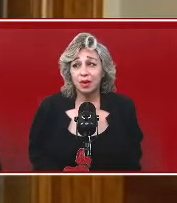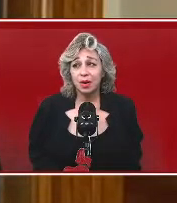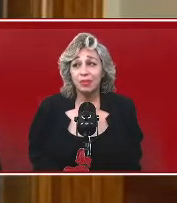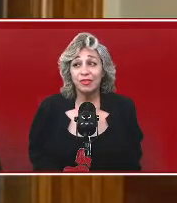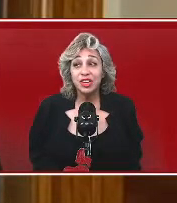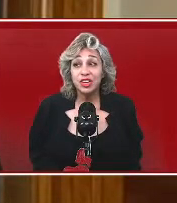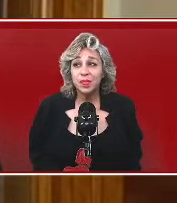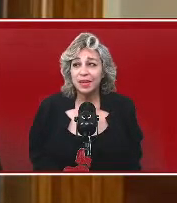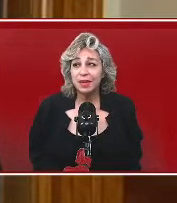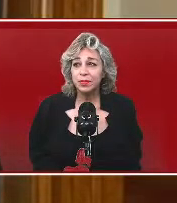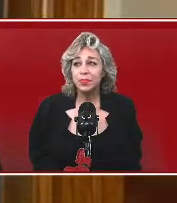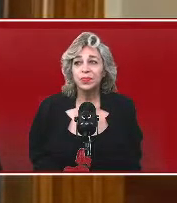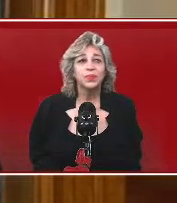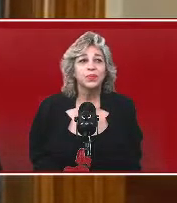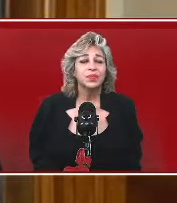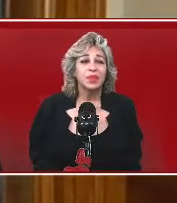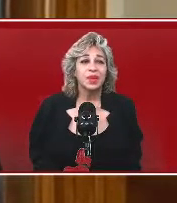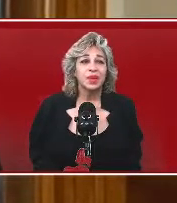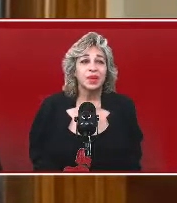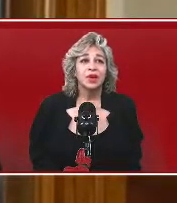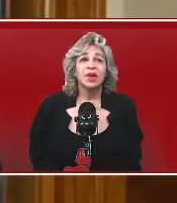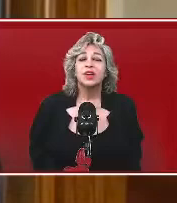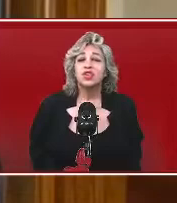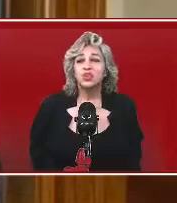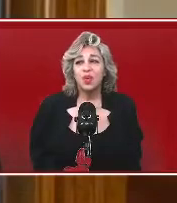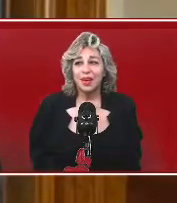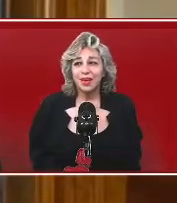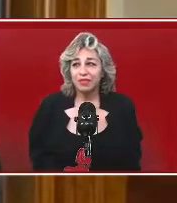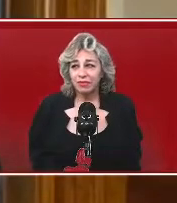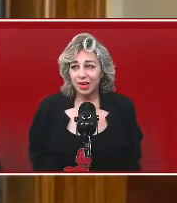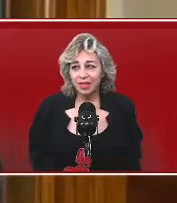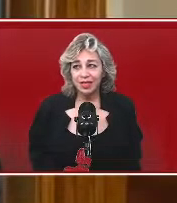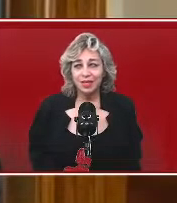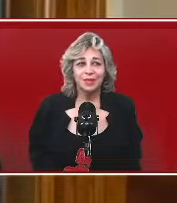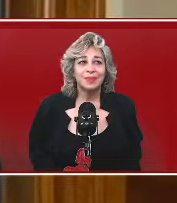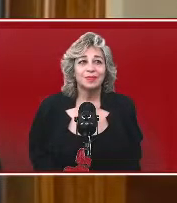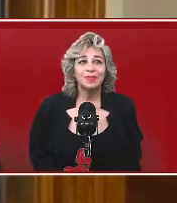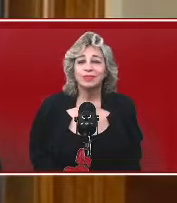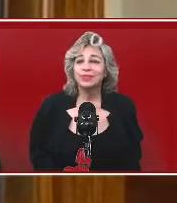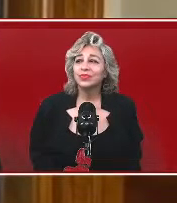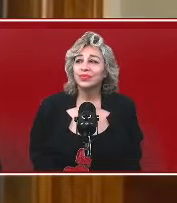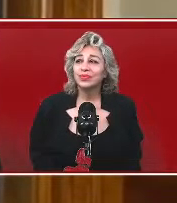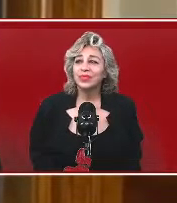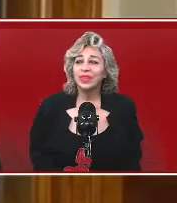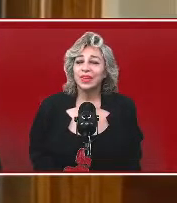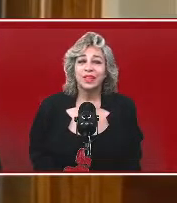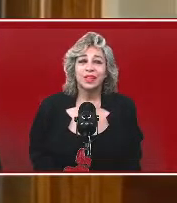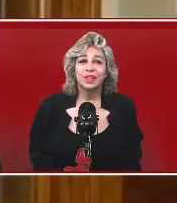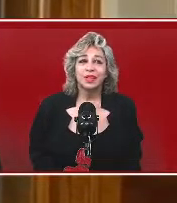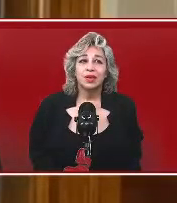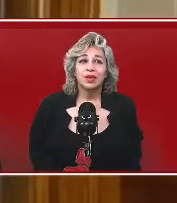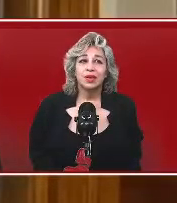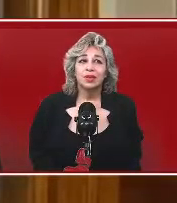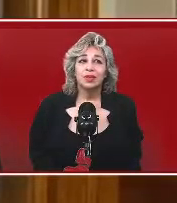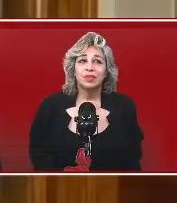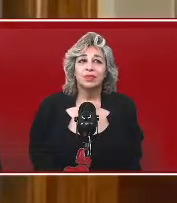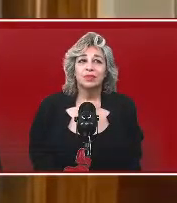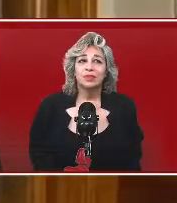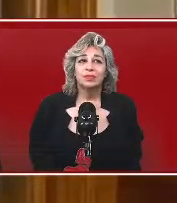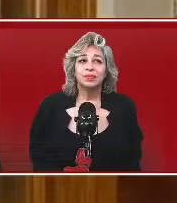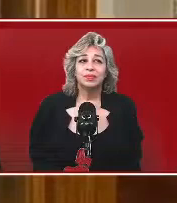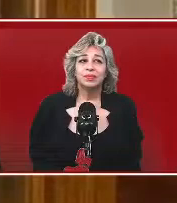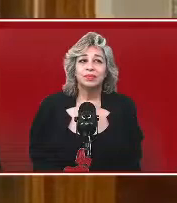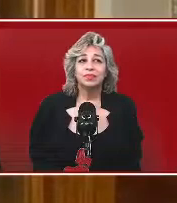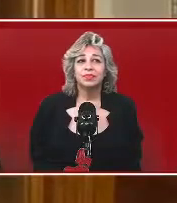180,000 fishermen, apoyo directo. direct funds. Todo esto a